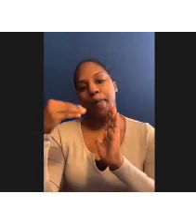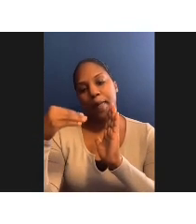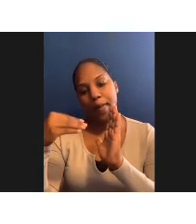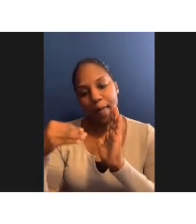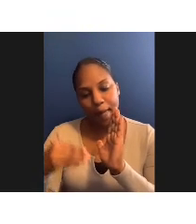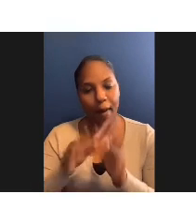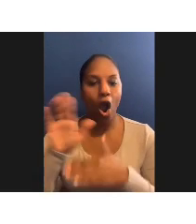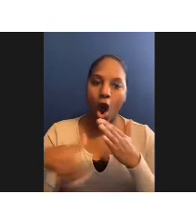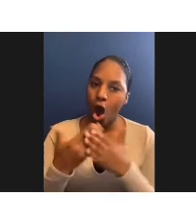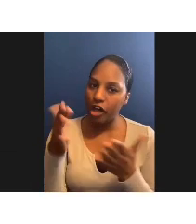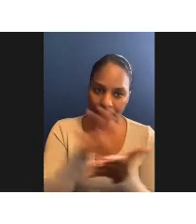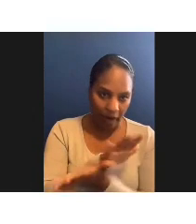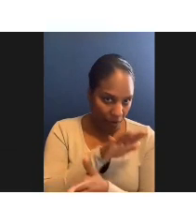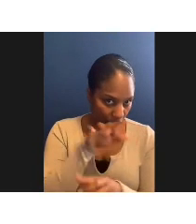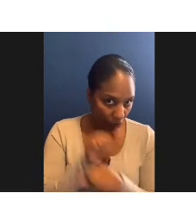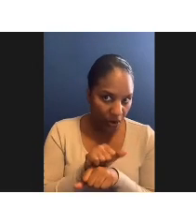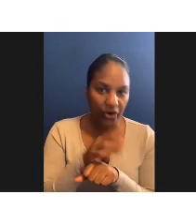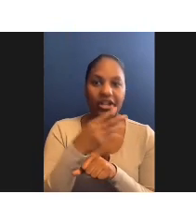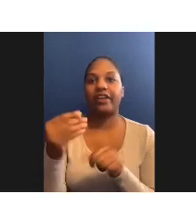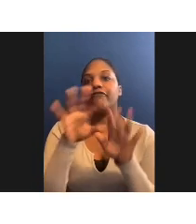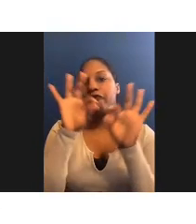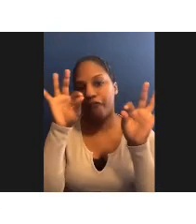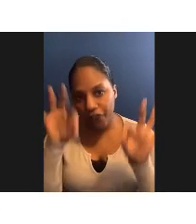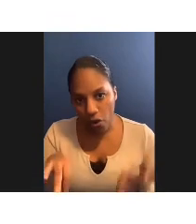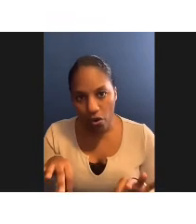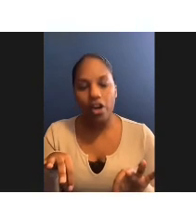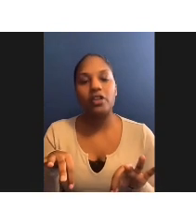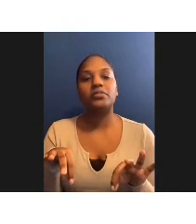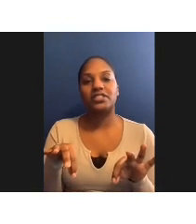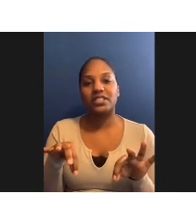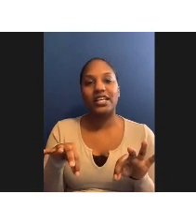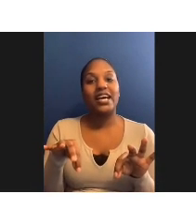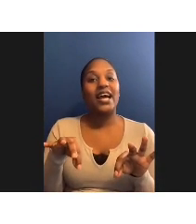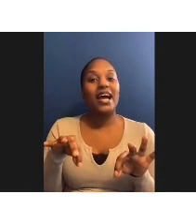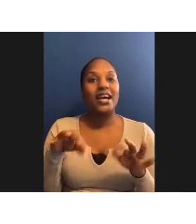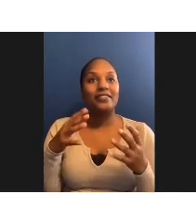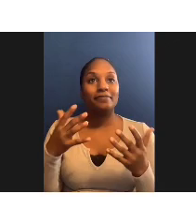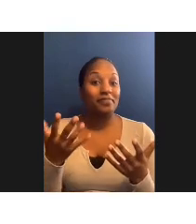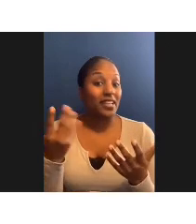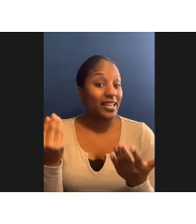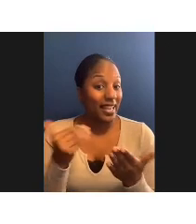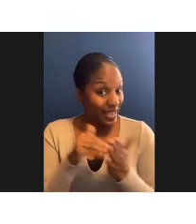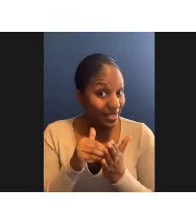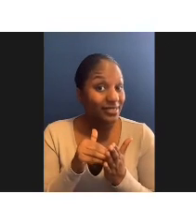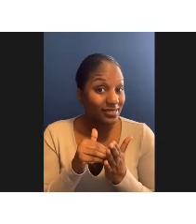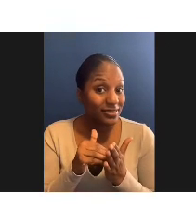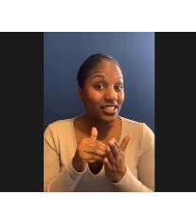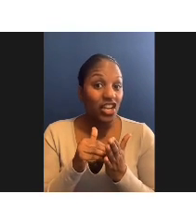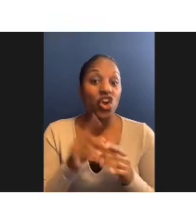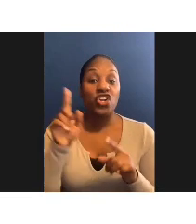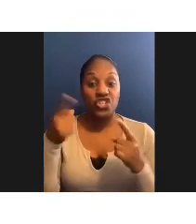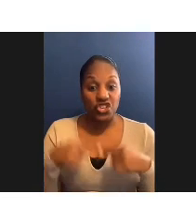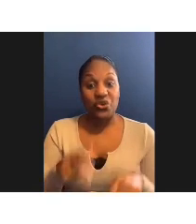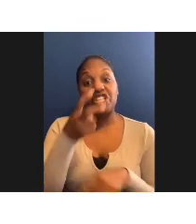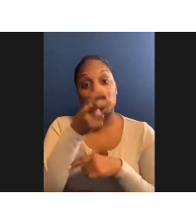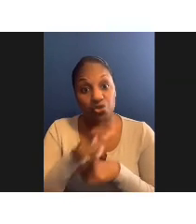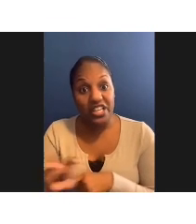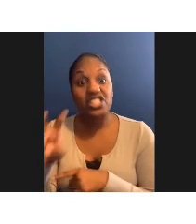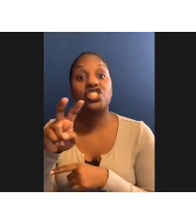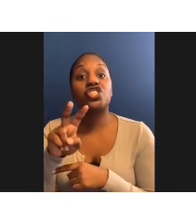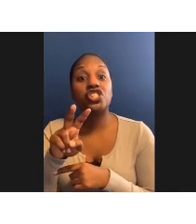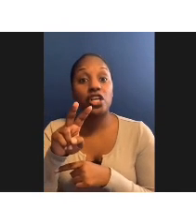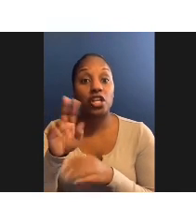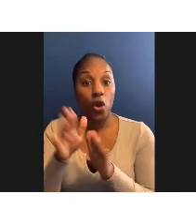the forms that you have to fill out and sign. Again, in the transition notebooks, a lot of